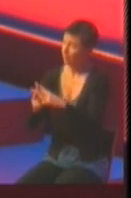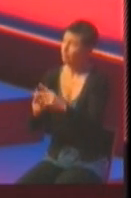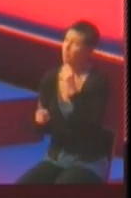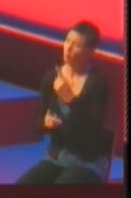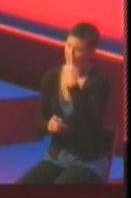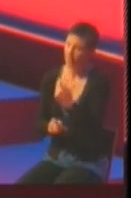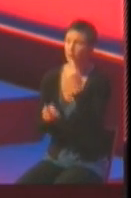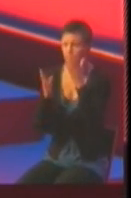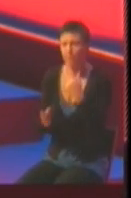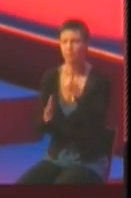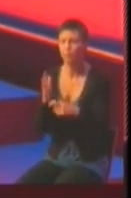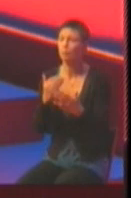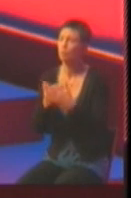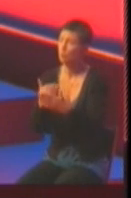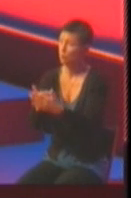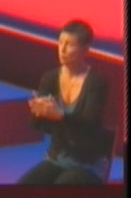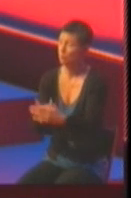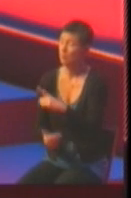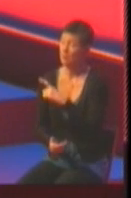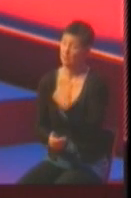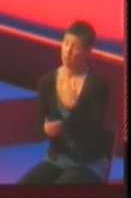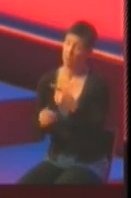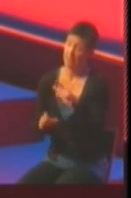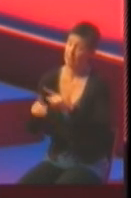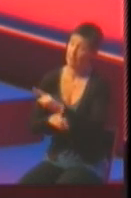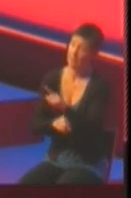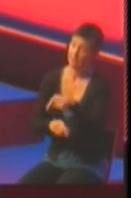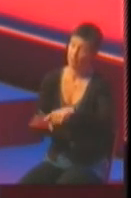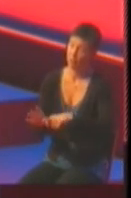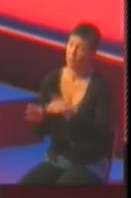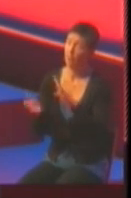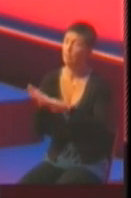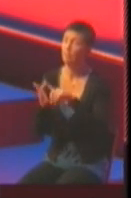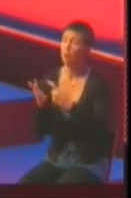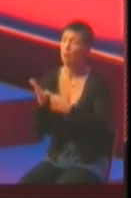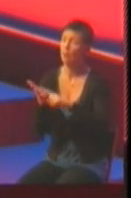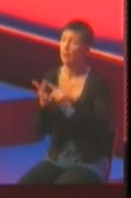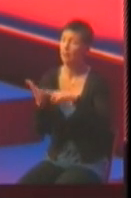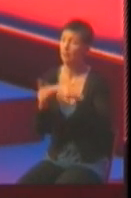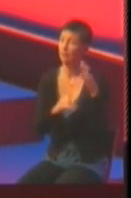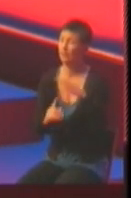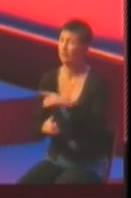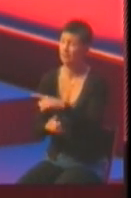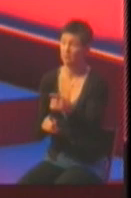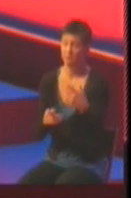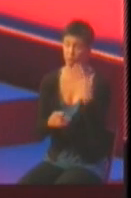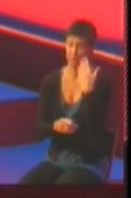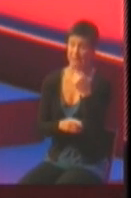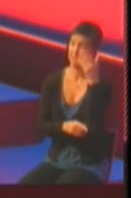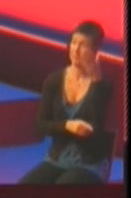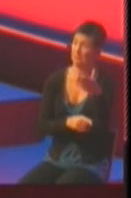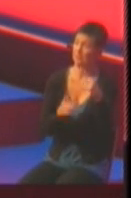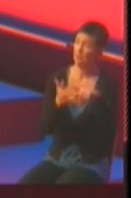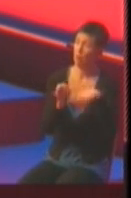and we must do more. And that's why later this year the Merlin fleet, recently in